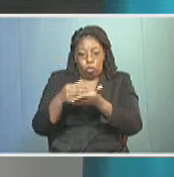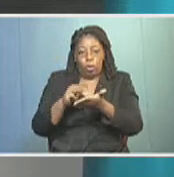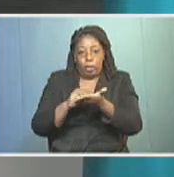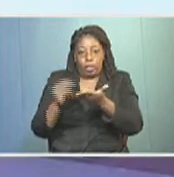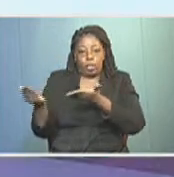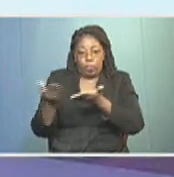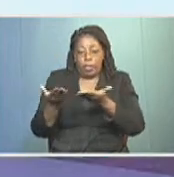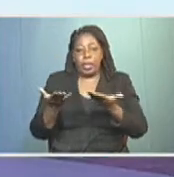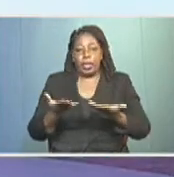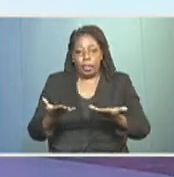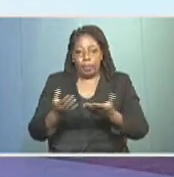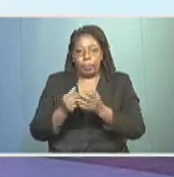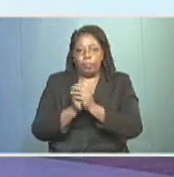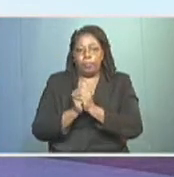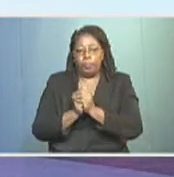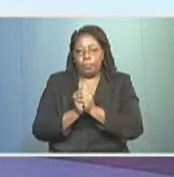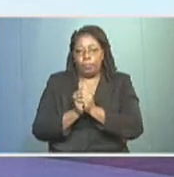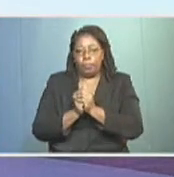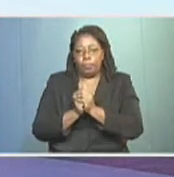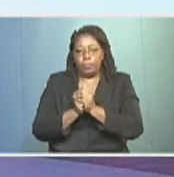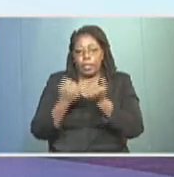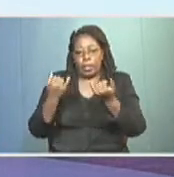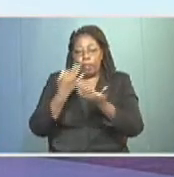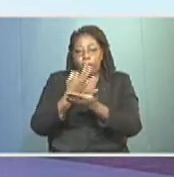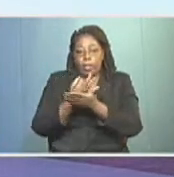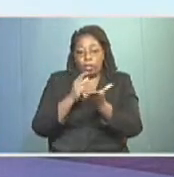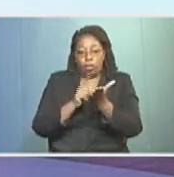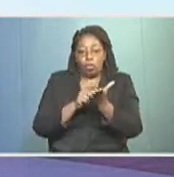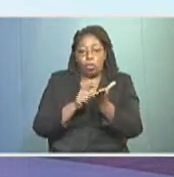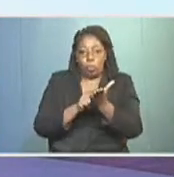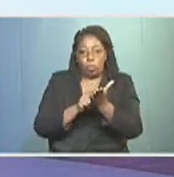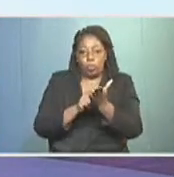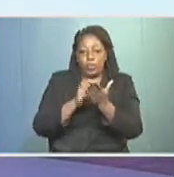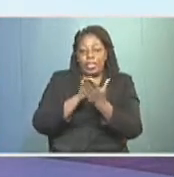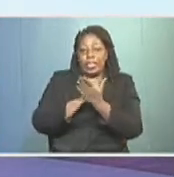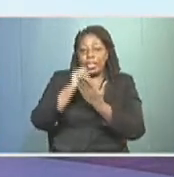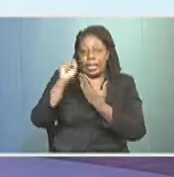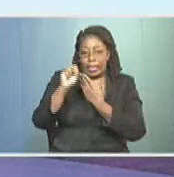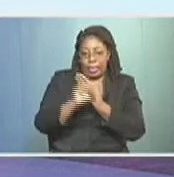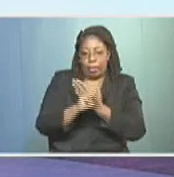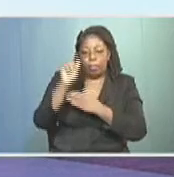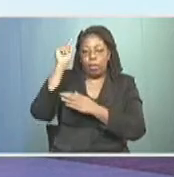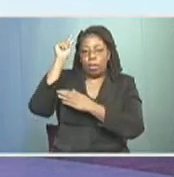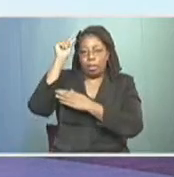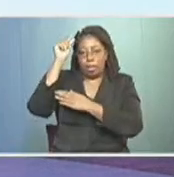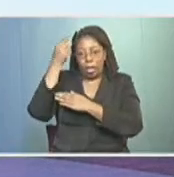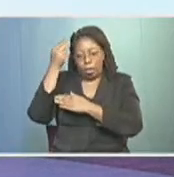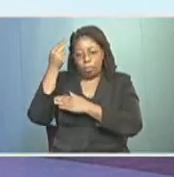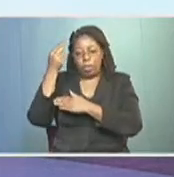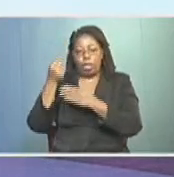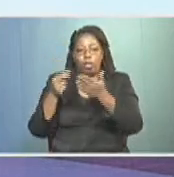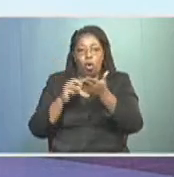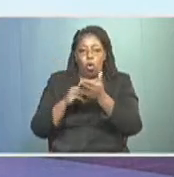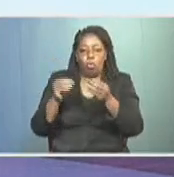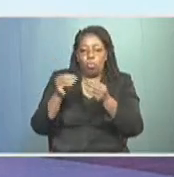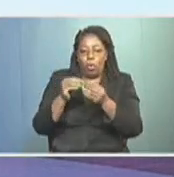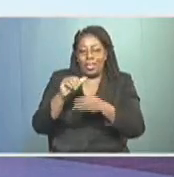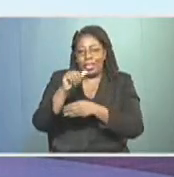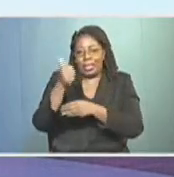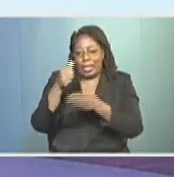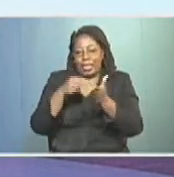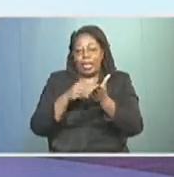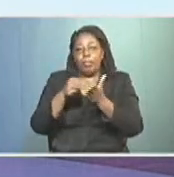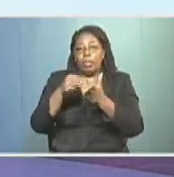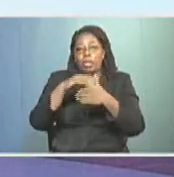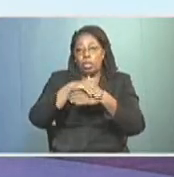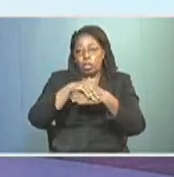period. Now on to financial news. Up to September this year, government debt stood at more than $10 million,